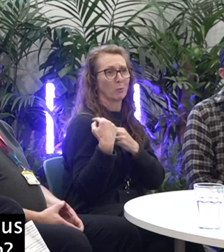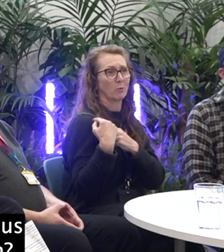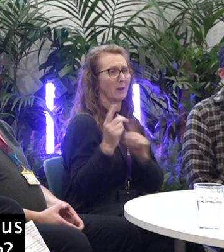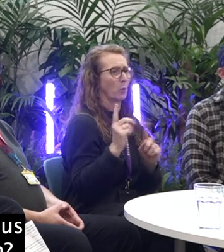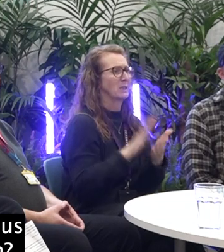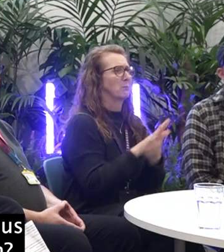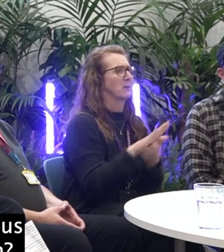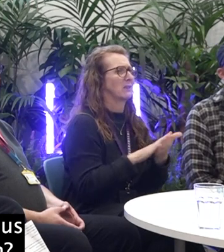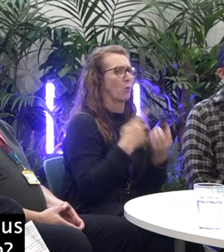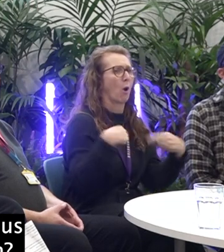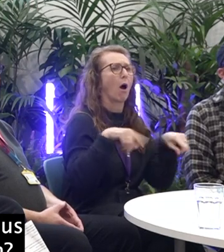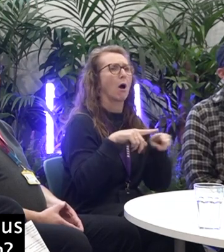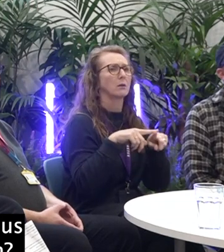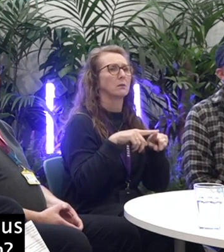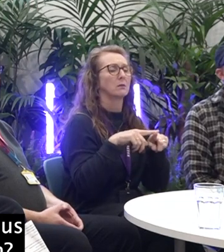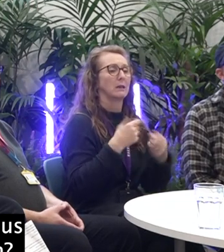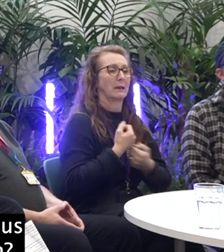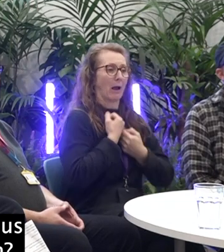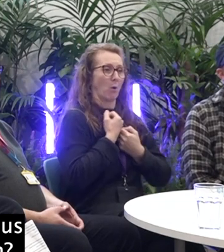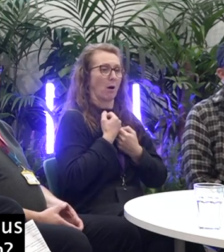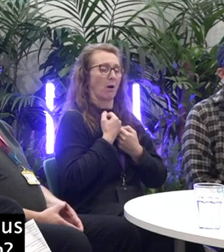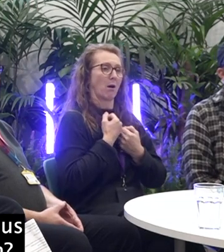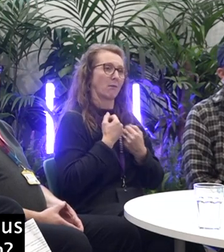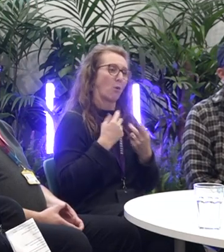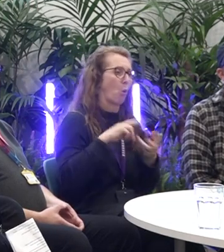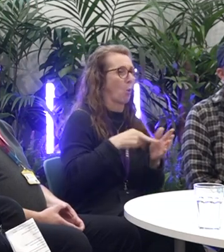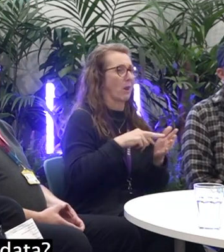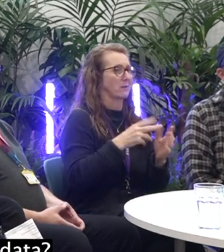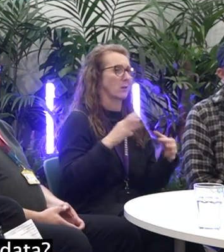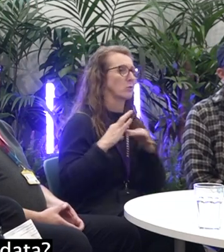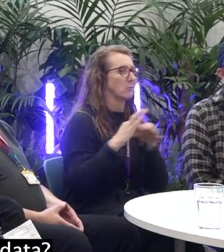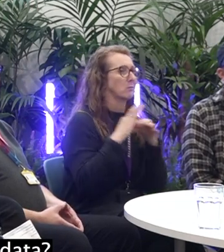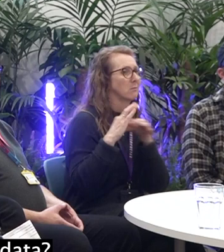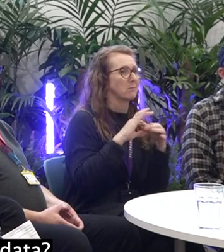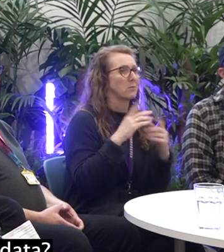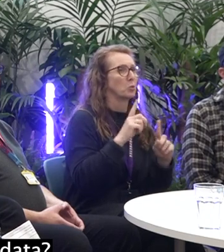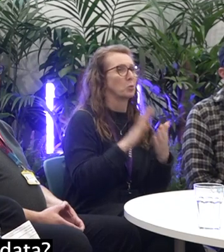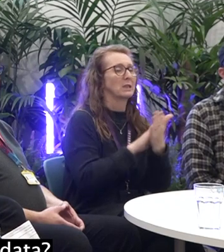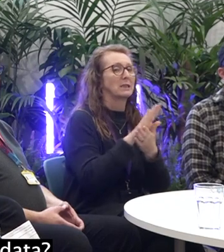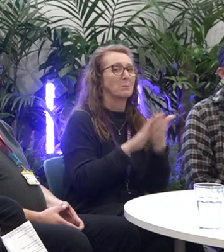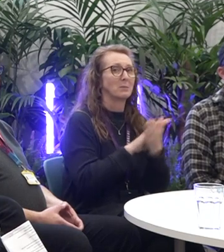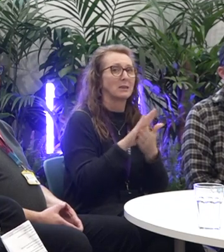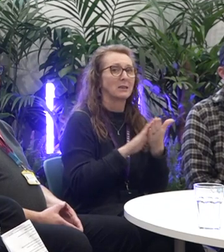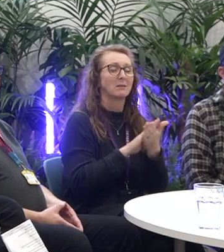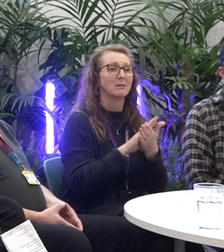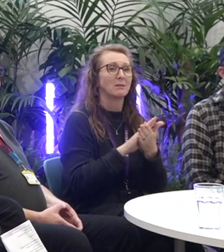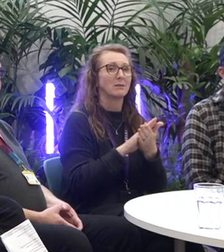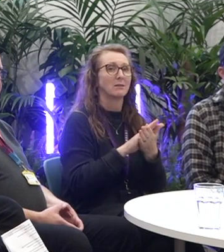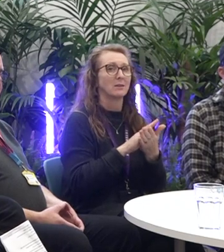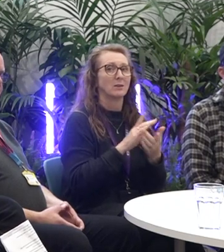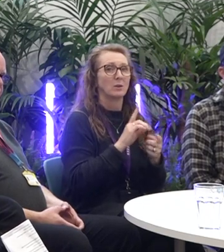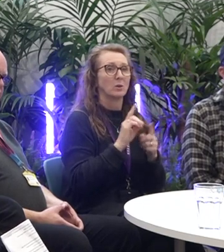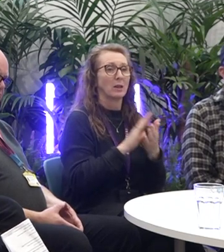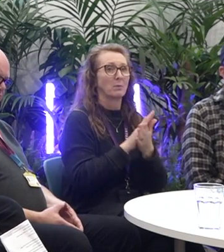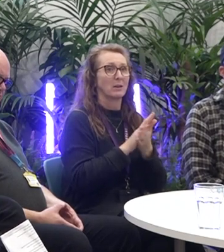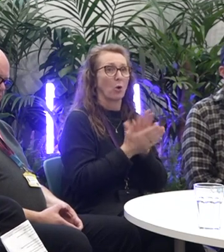for us in our startup, in our organization. What does that mean in context with data? What does that mean in context